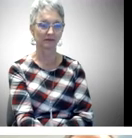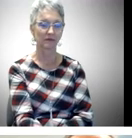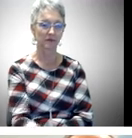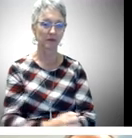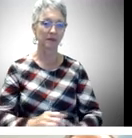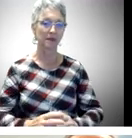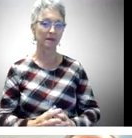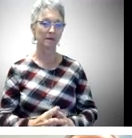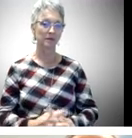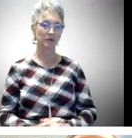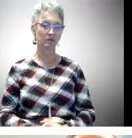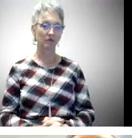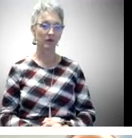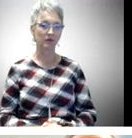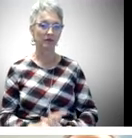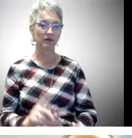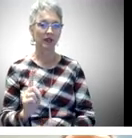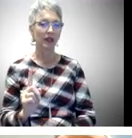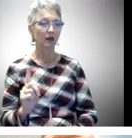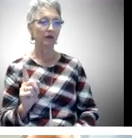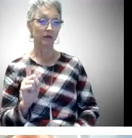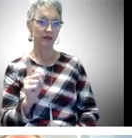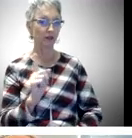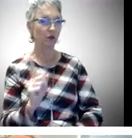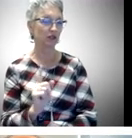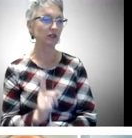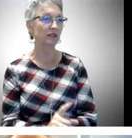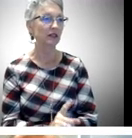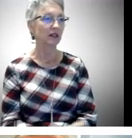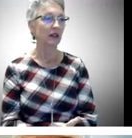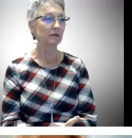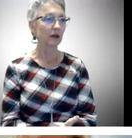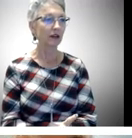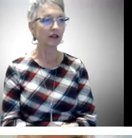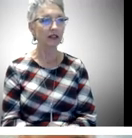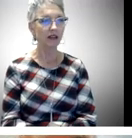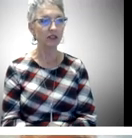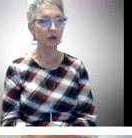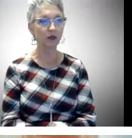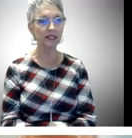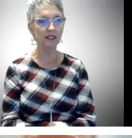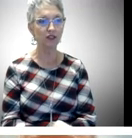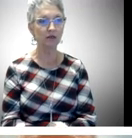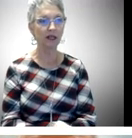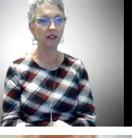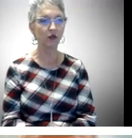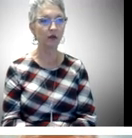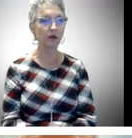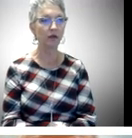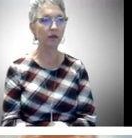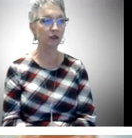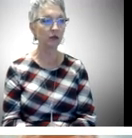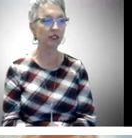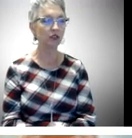still refers to people as wards. Next slide. Another question. I currently have a supported decision-making